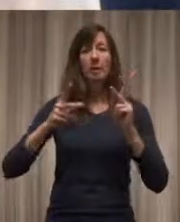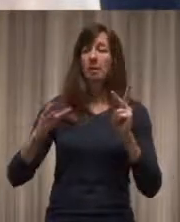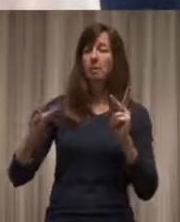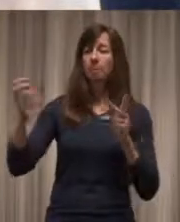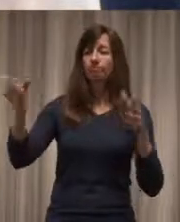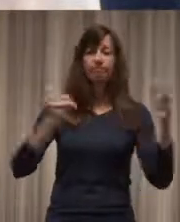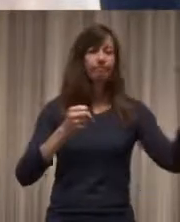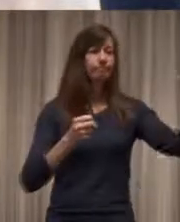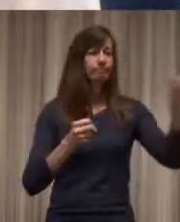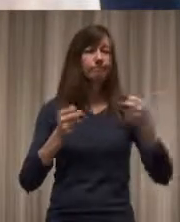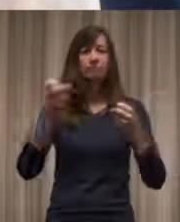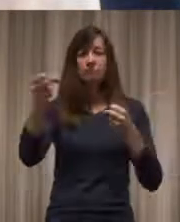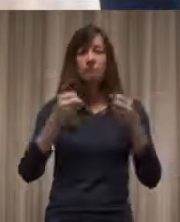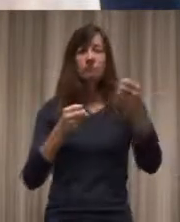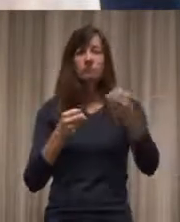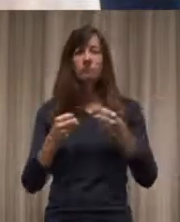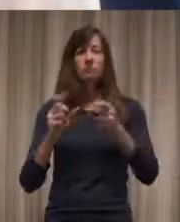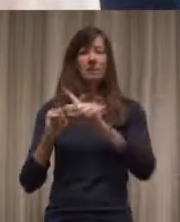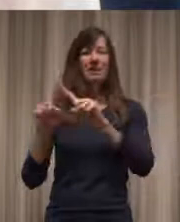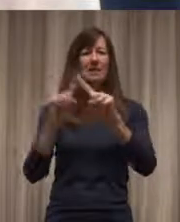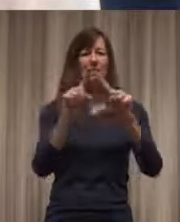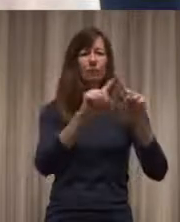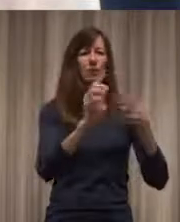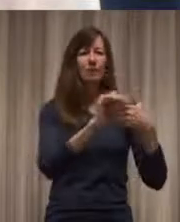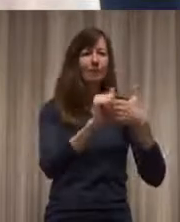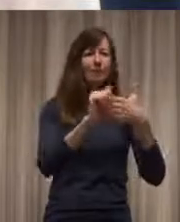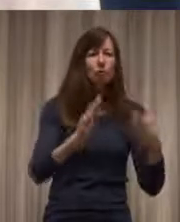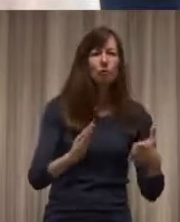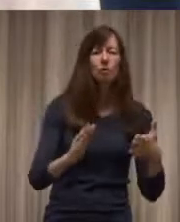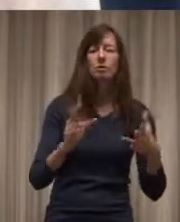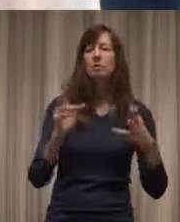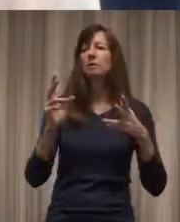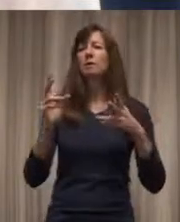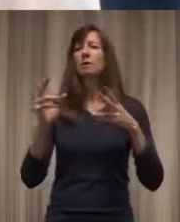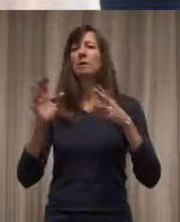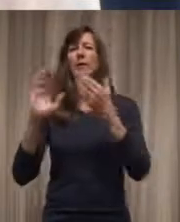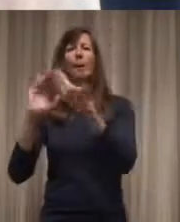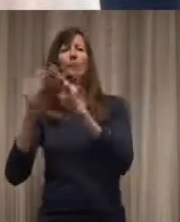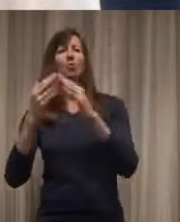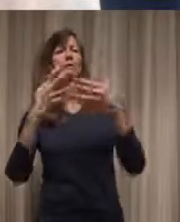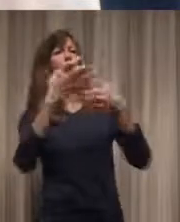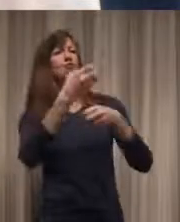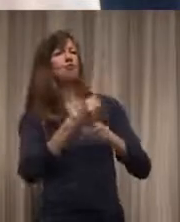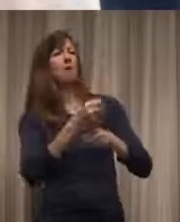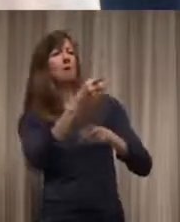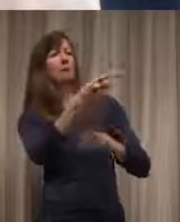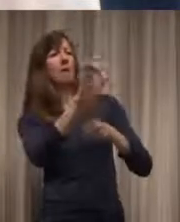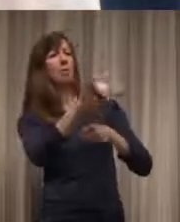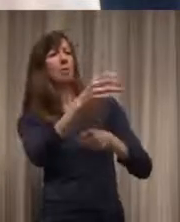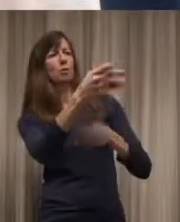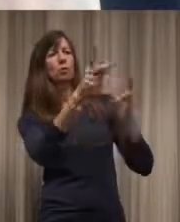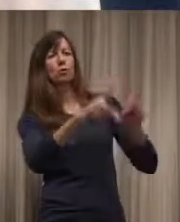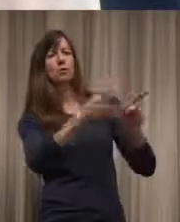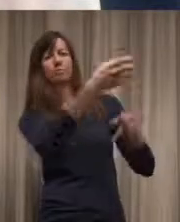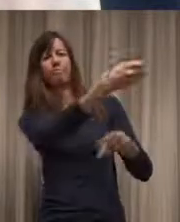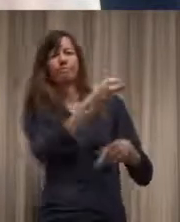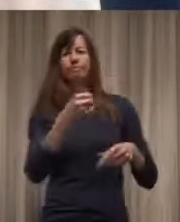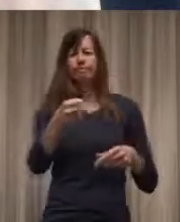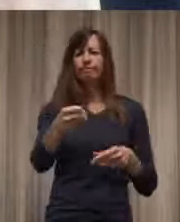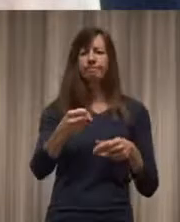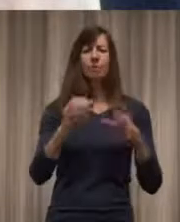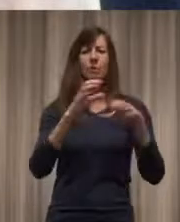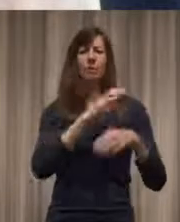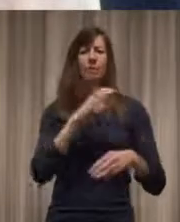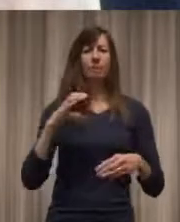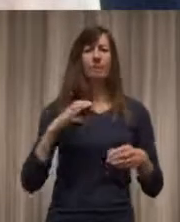the different leaders and trusted voices that will make up that coalition. So we'll continue to build that and update